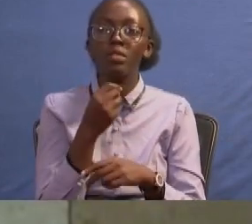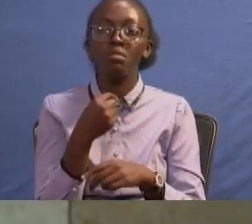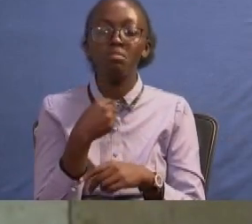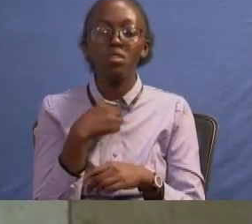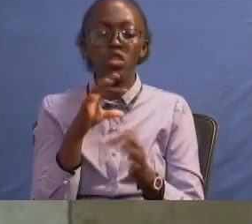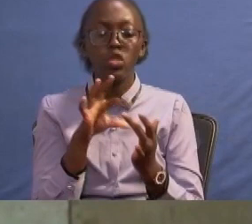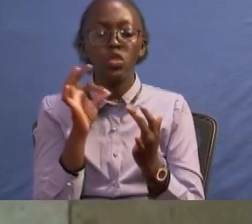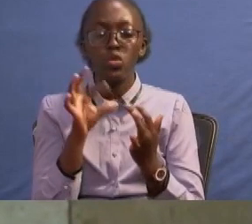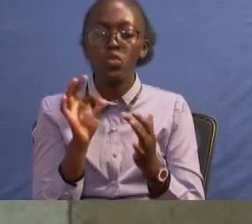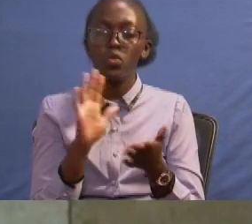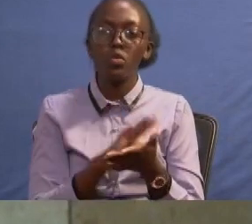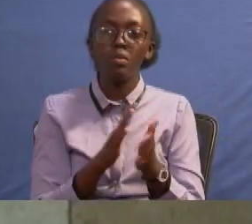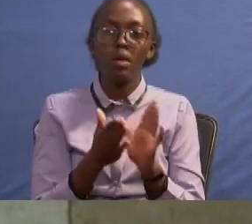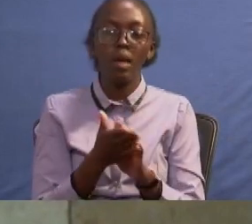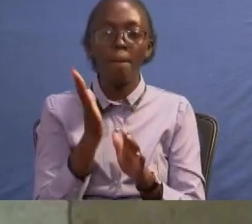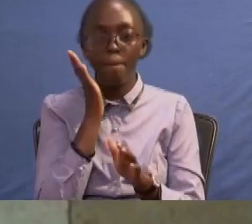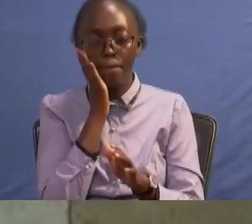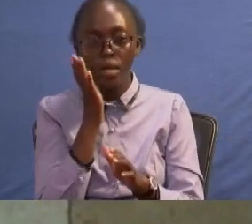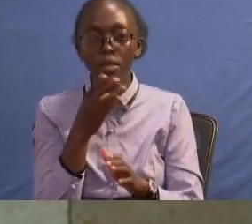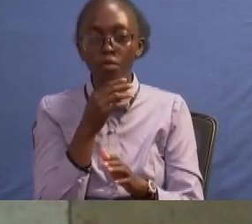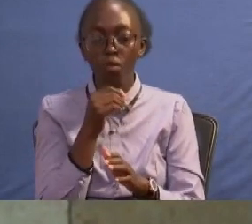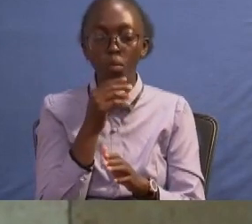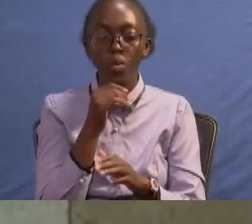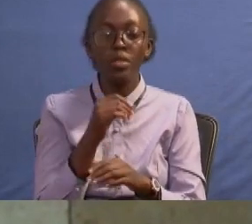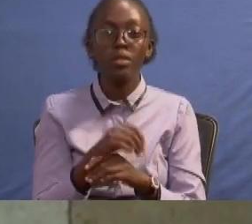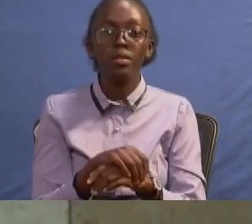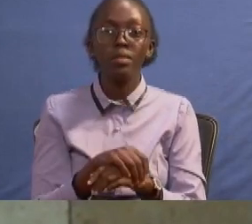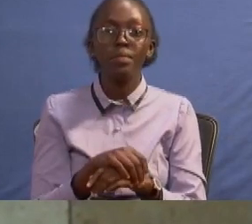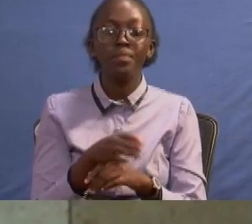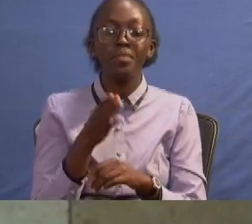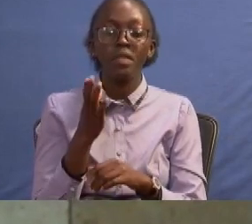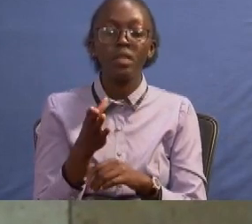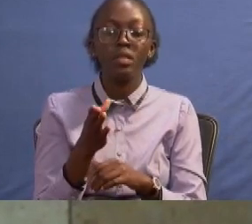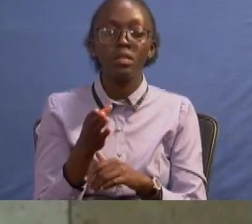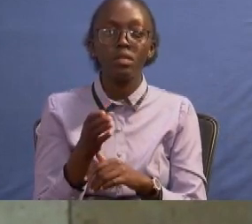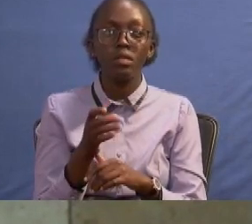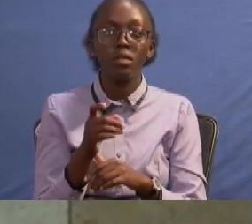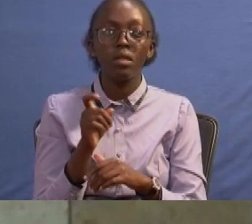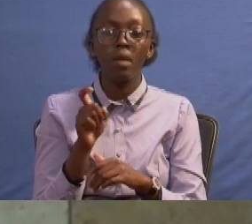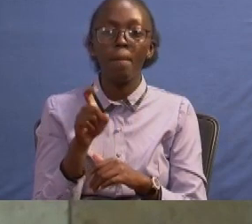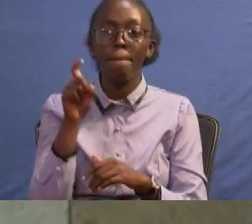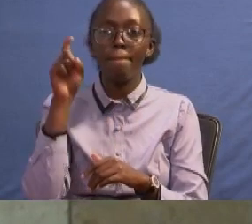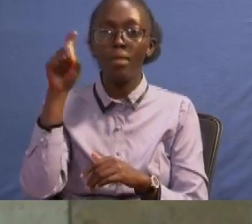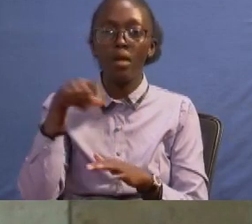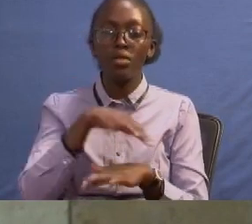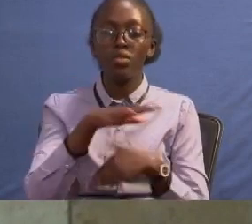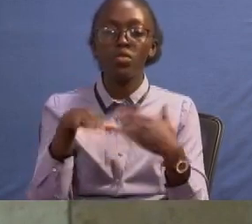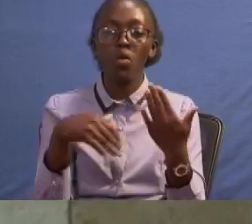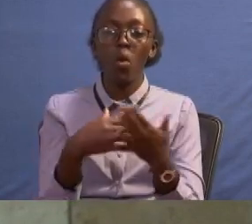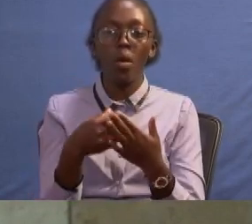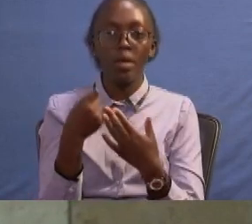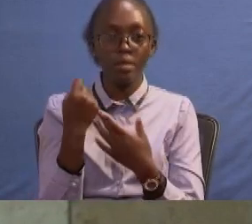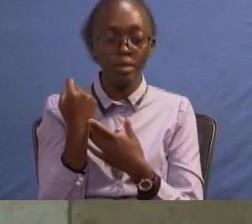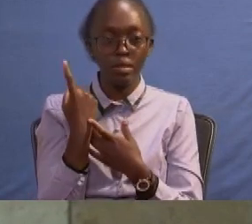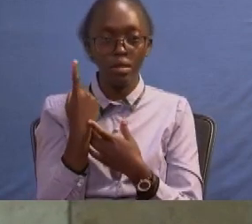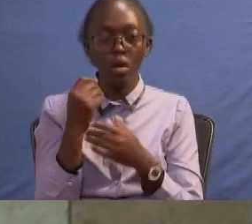champion. And this is something we must all undertake to save